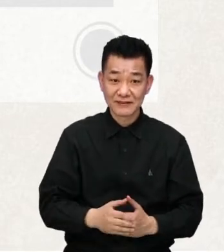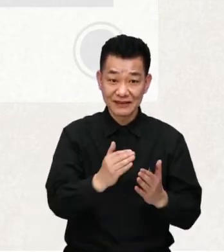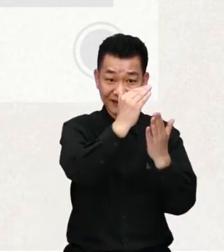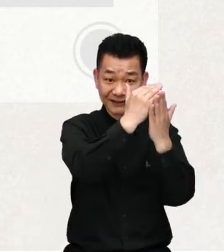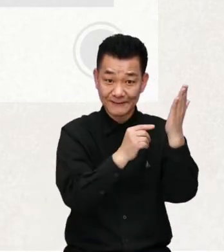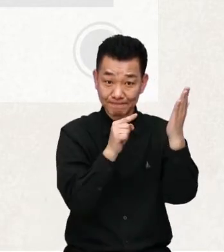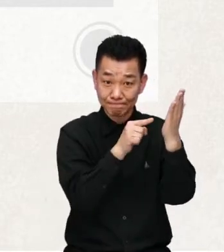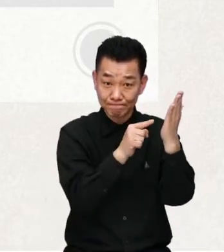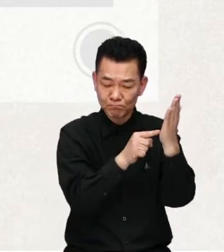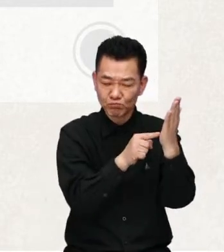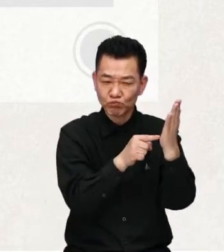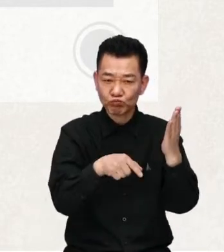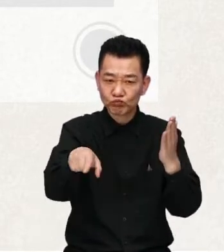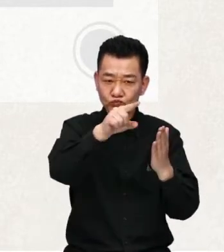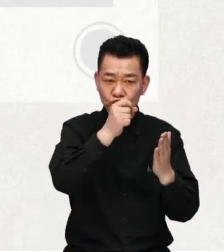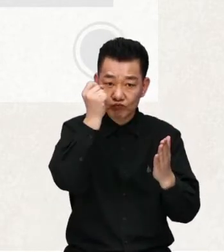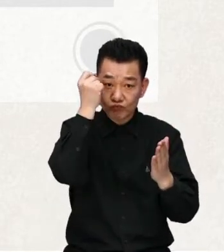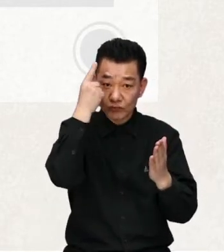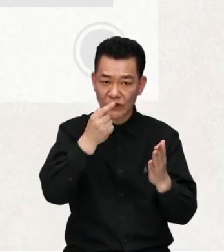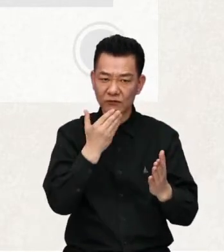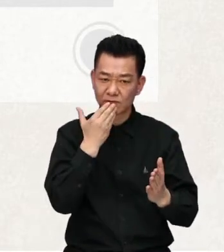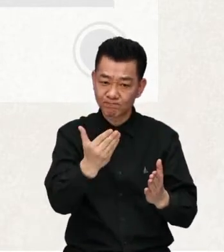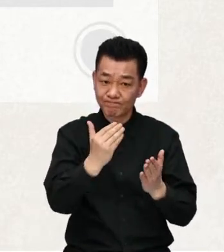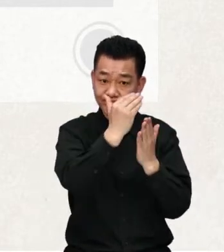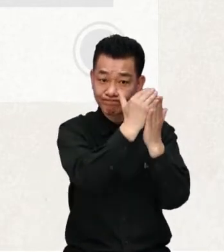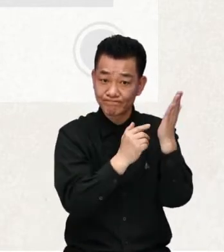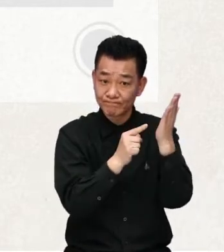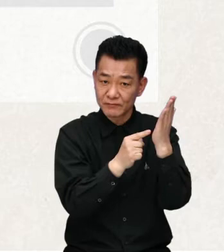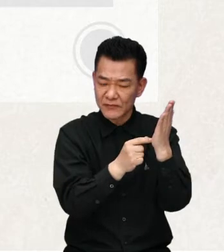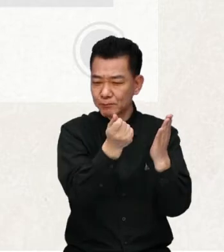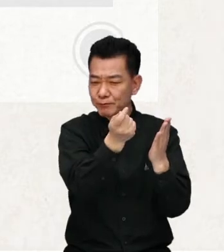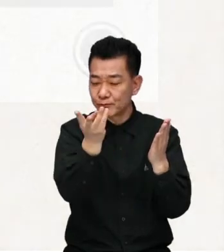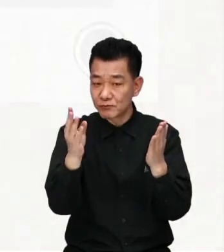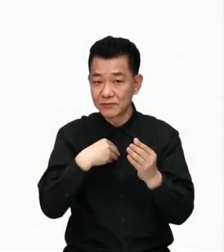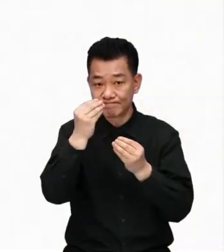I will tell you some of the articles which are good to keep in mind.